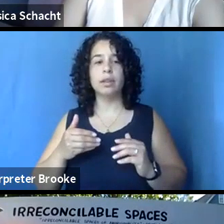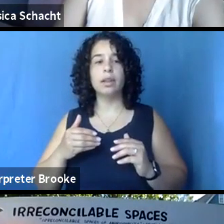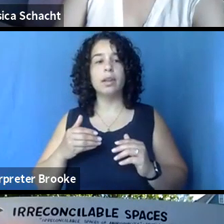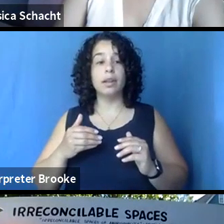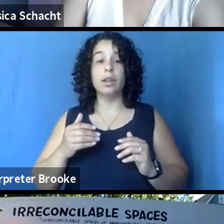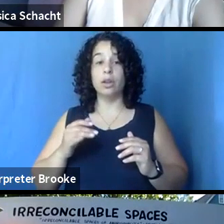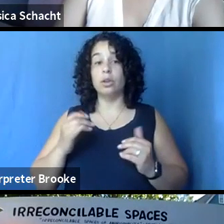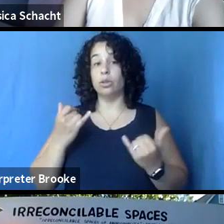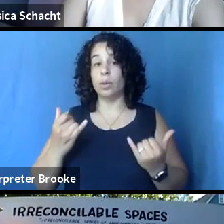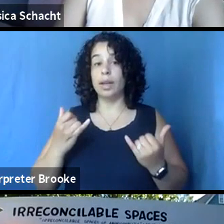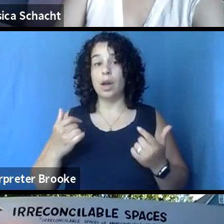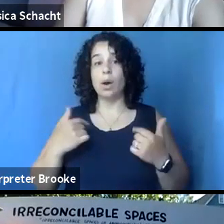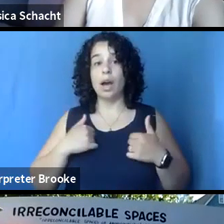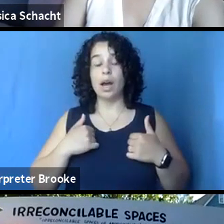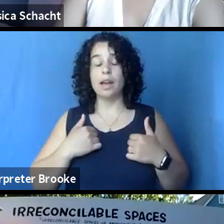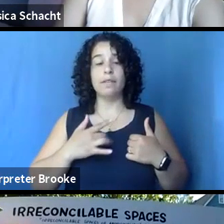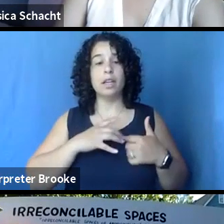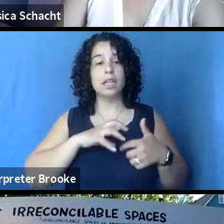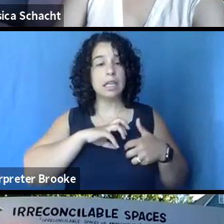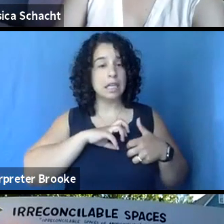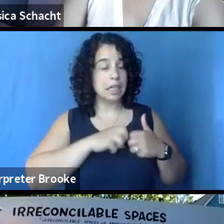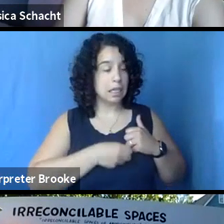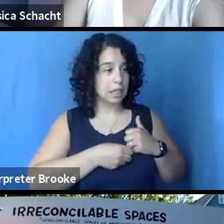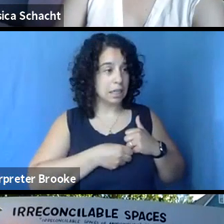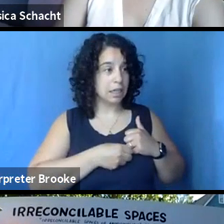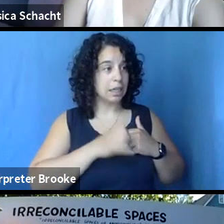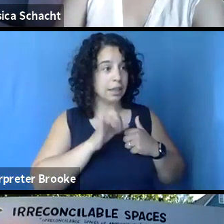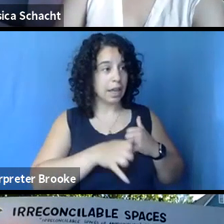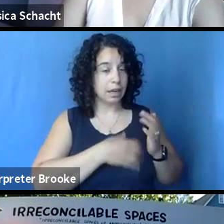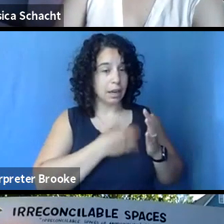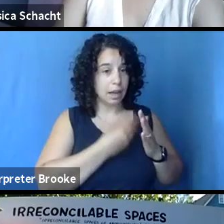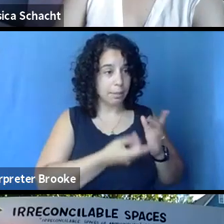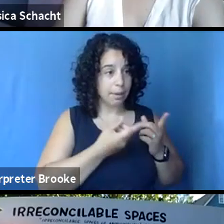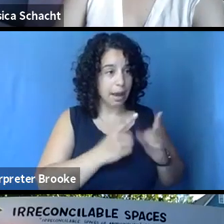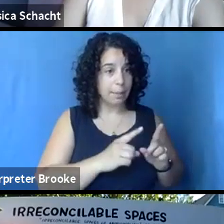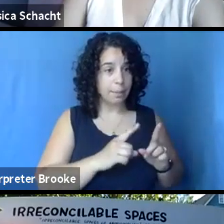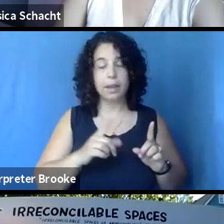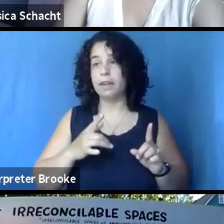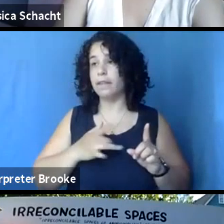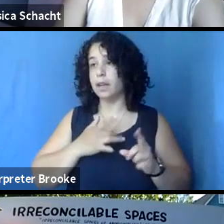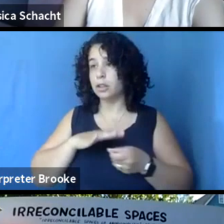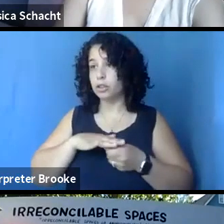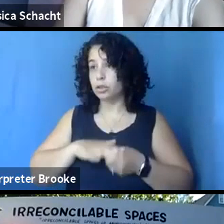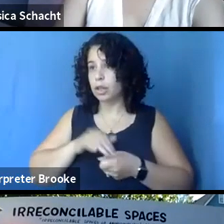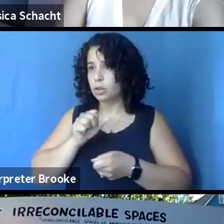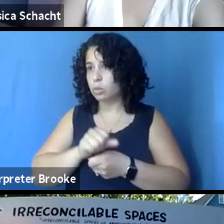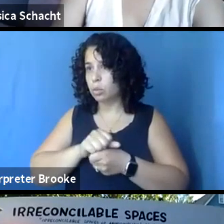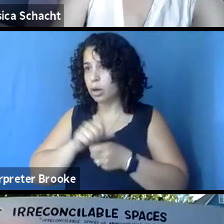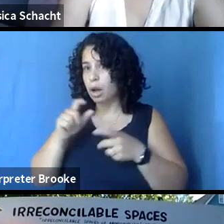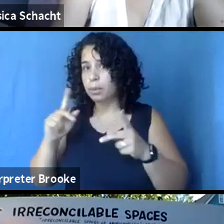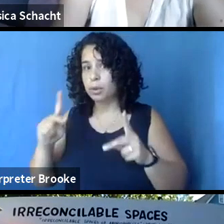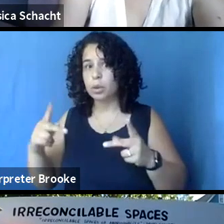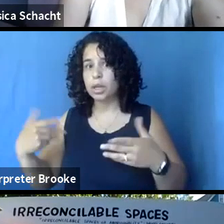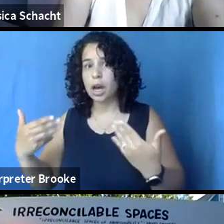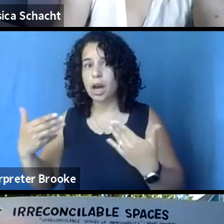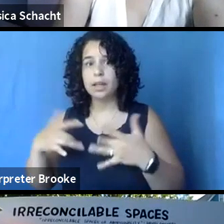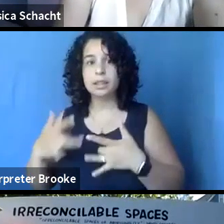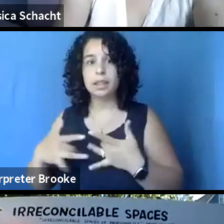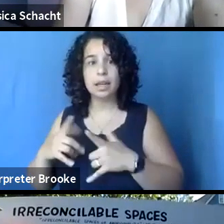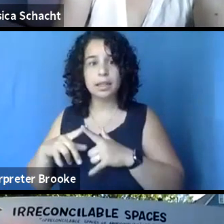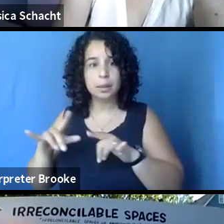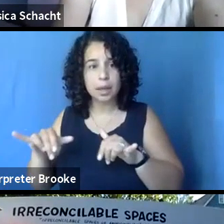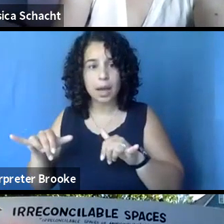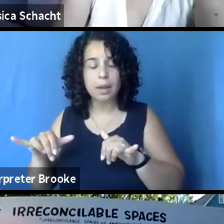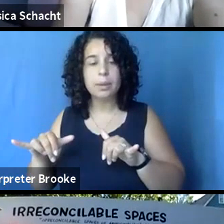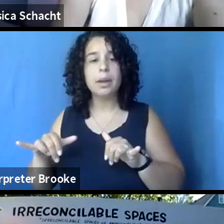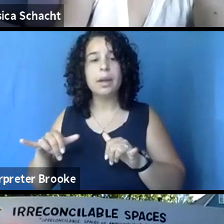I'm still kind of reeling from just sort of the sudden work opportunity in this time. And it's work specifically